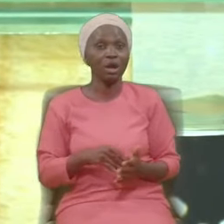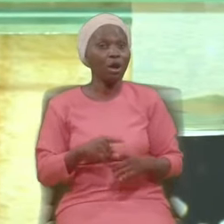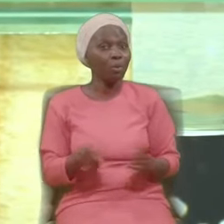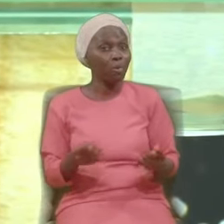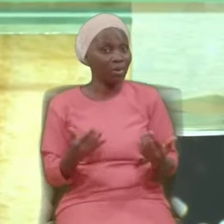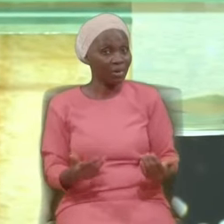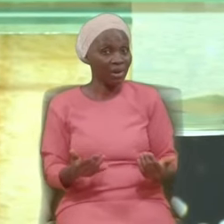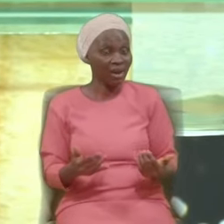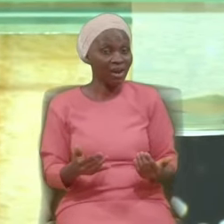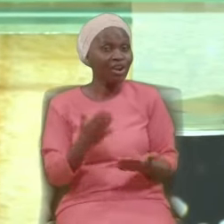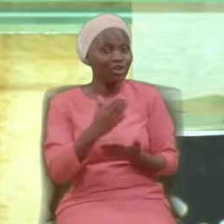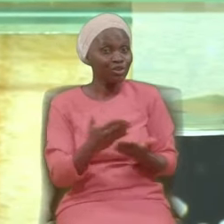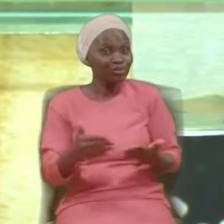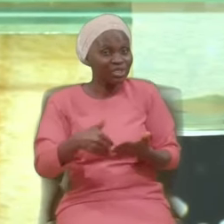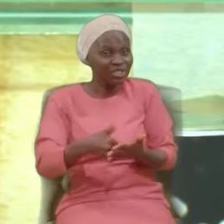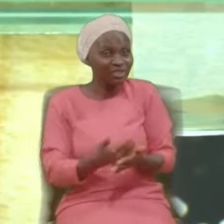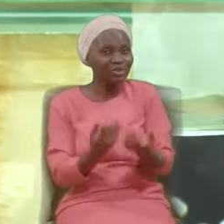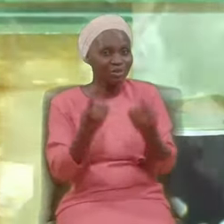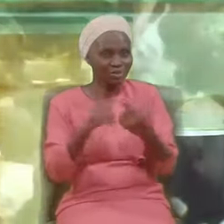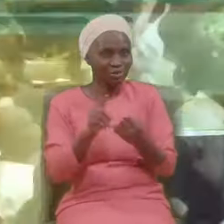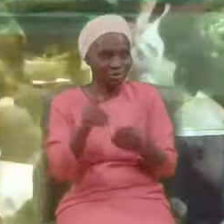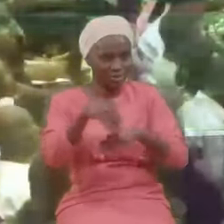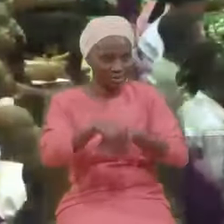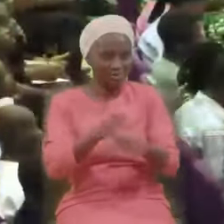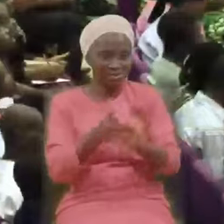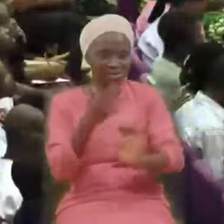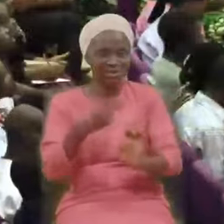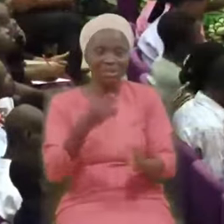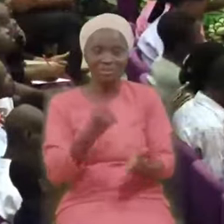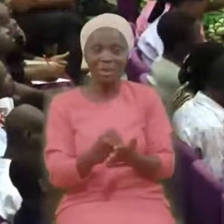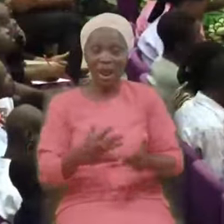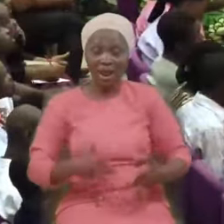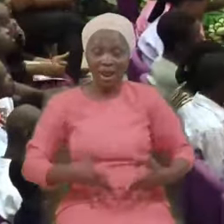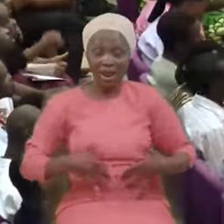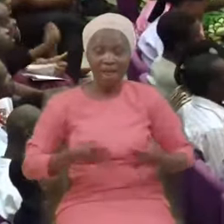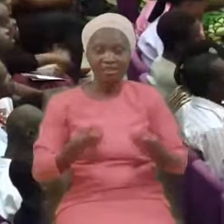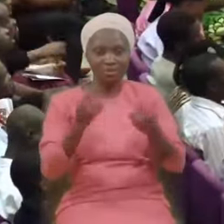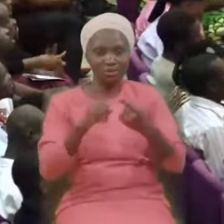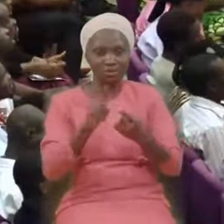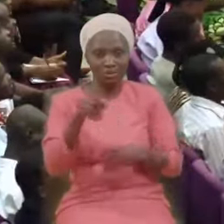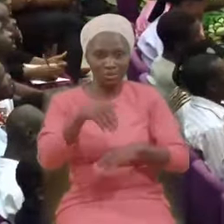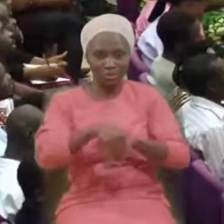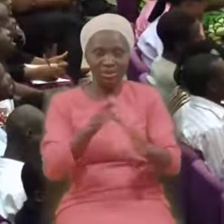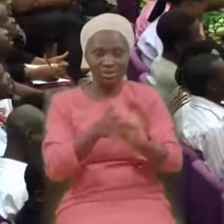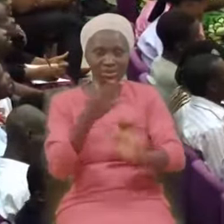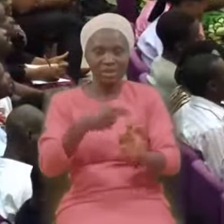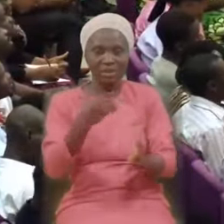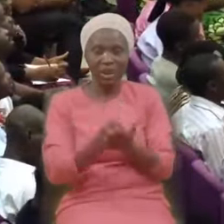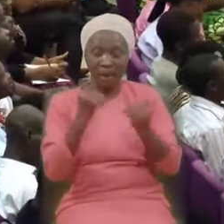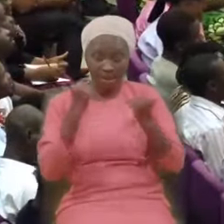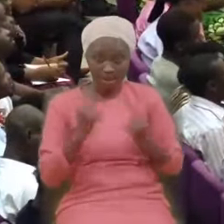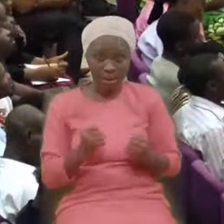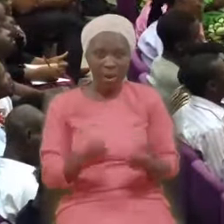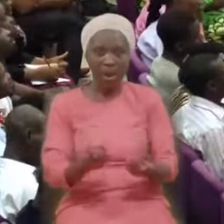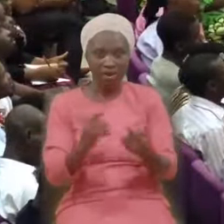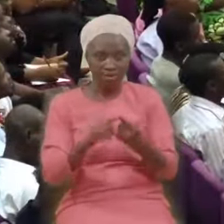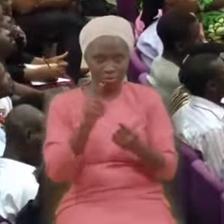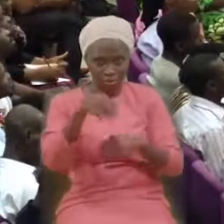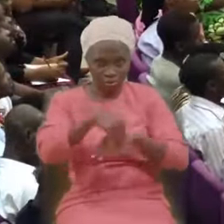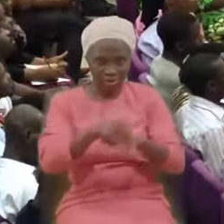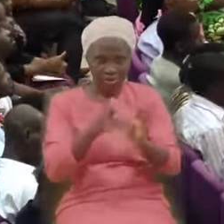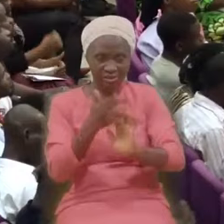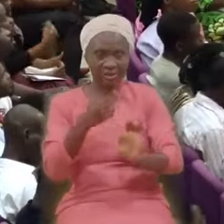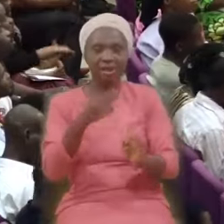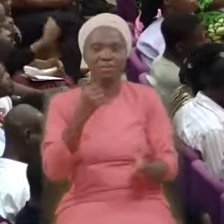tonight. Life is coming tonight. Power is coming tonight. The